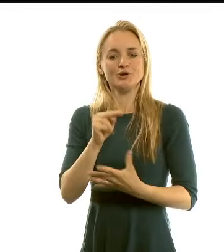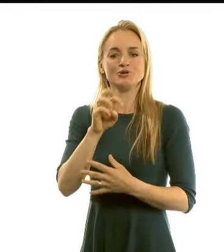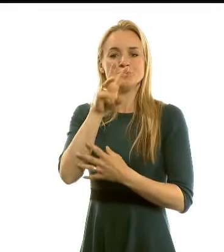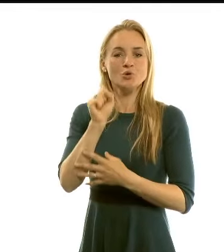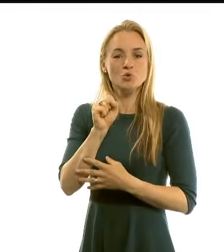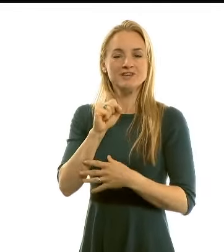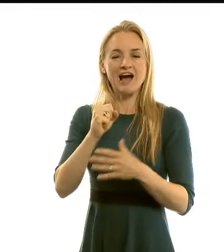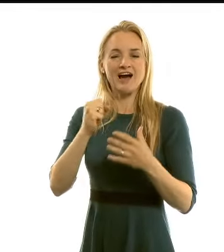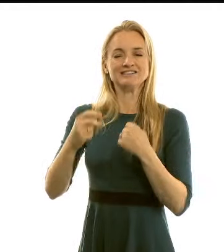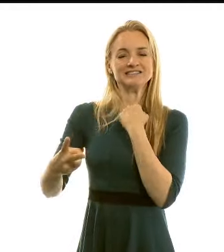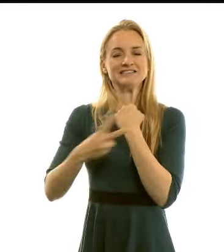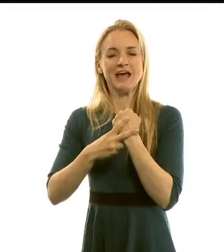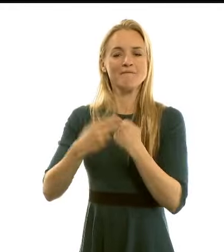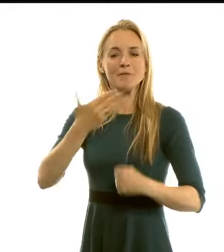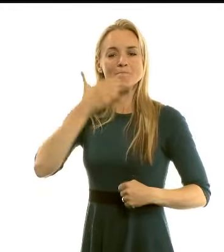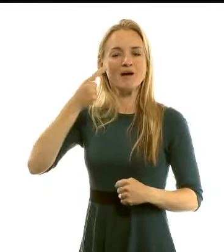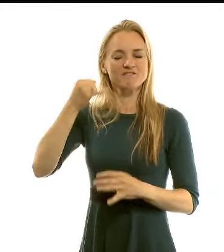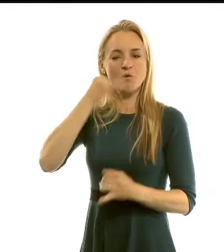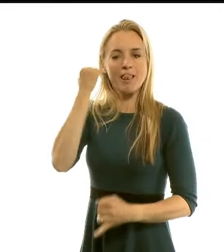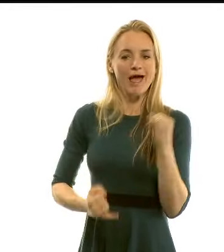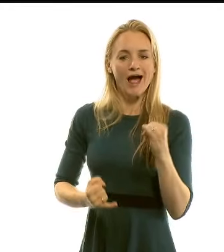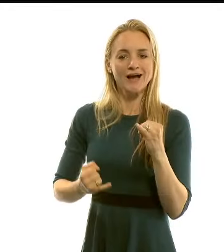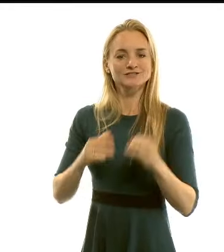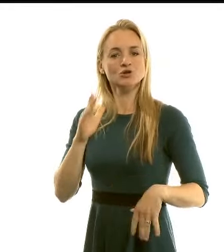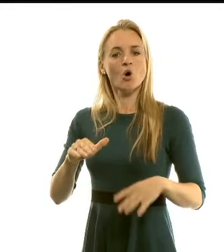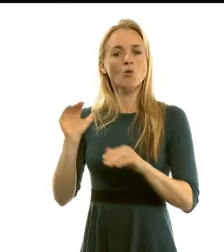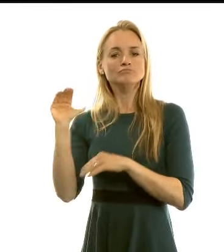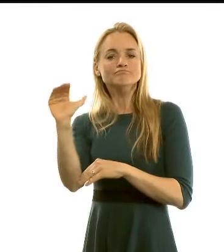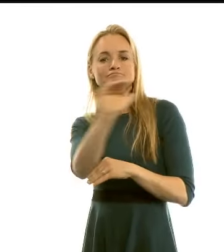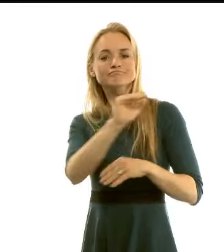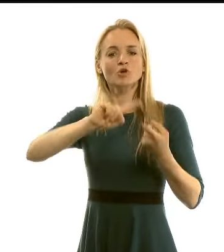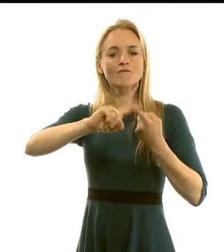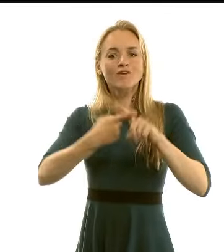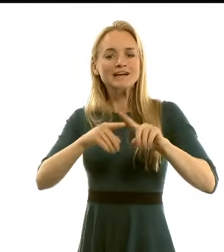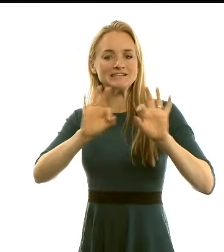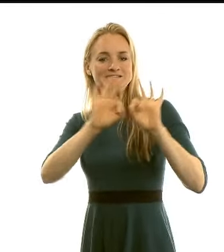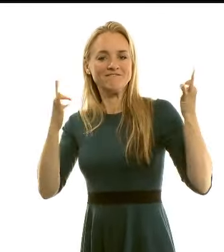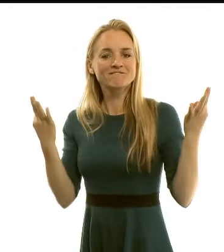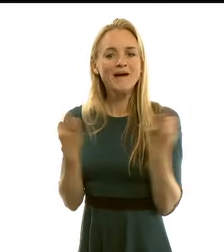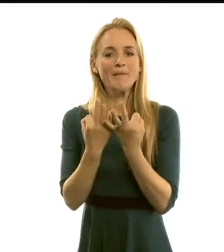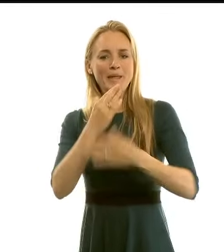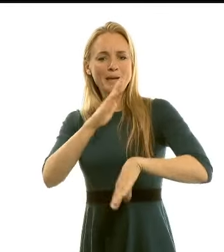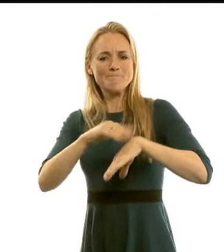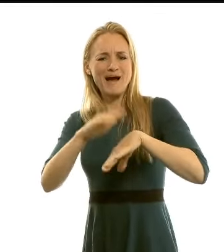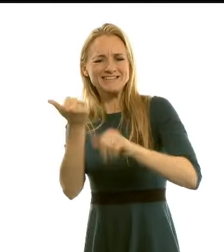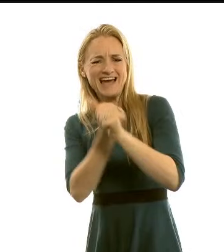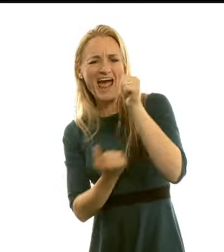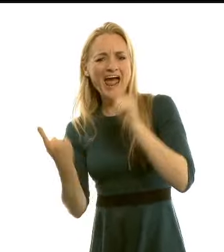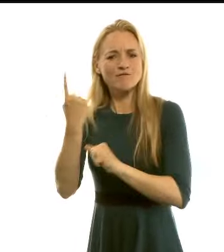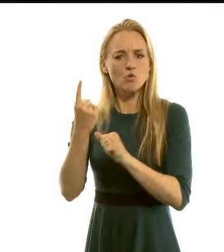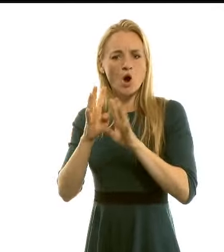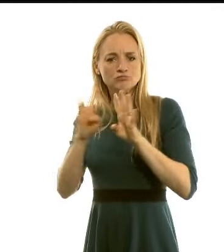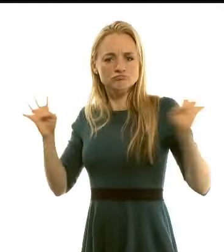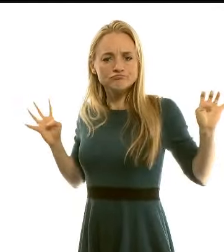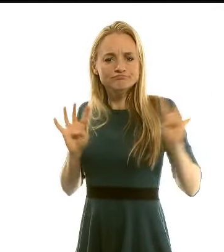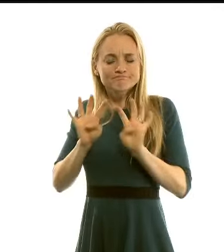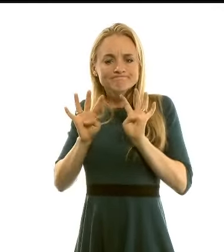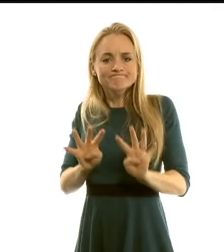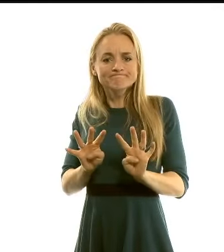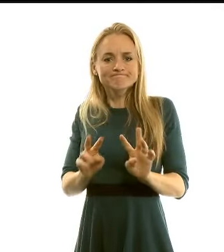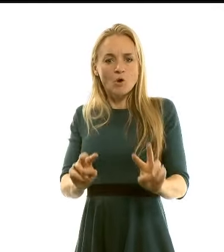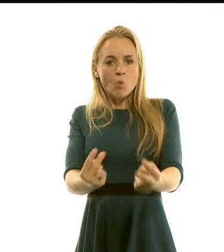family members or pets and gather around the laptop because it's going to be a good one. The headlines. LEGO bricks just got even sweeter.